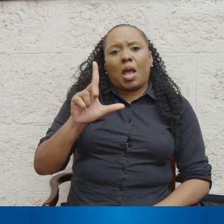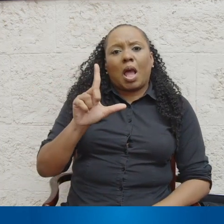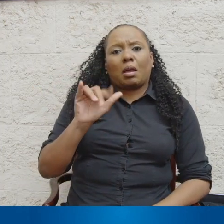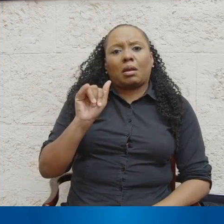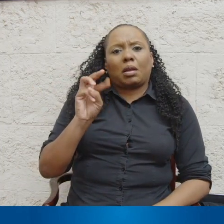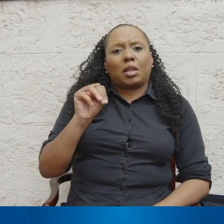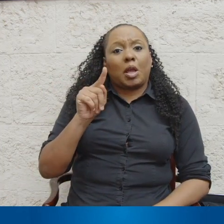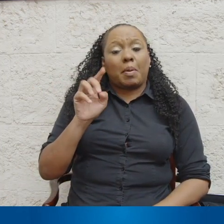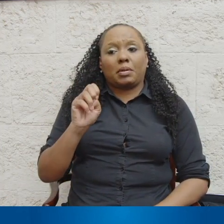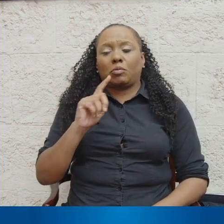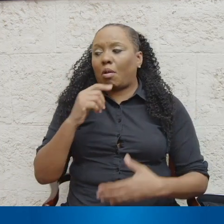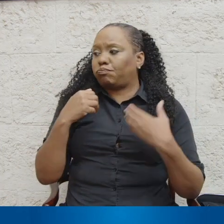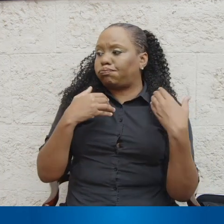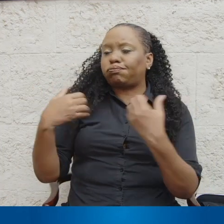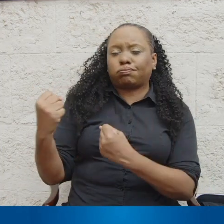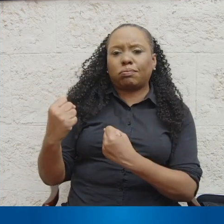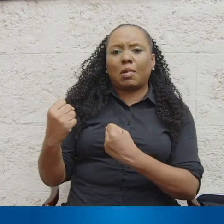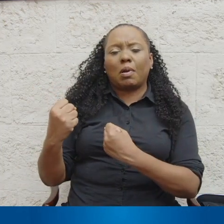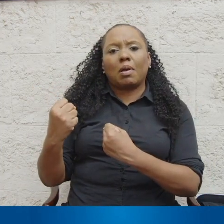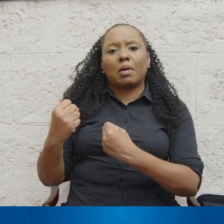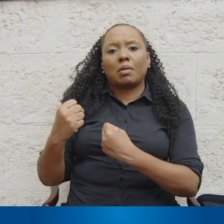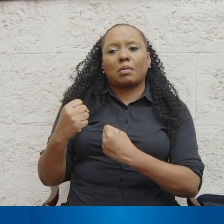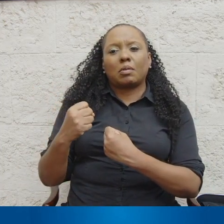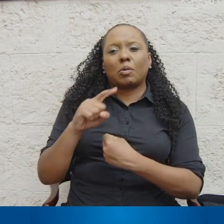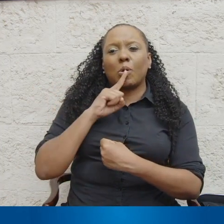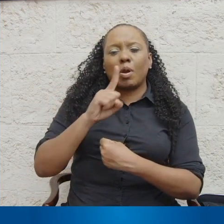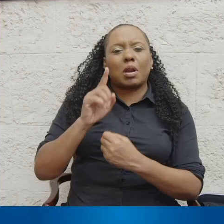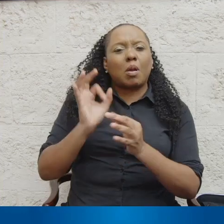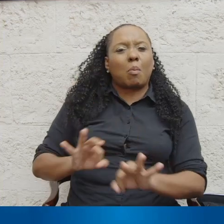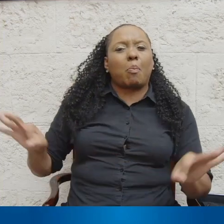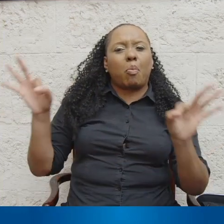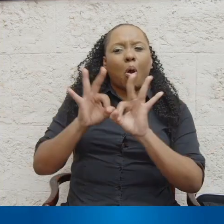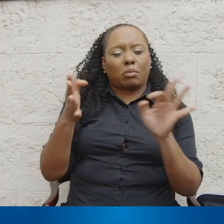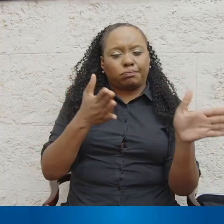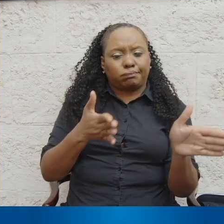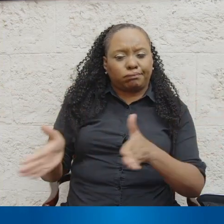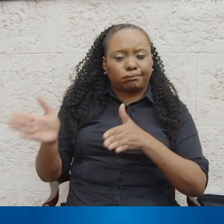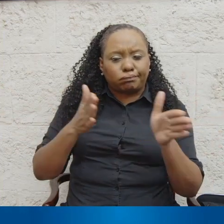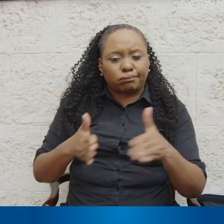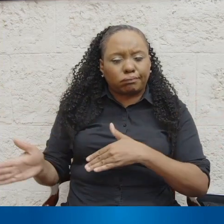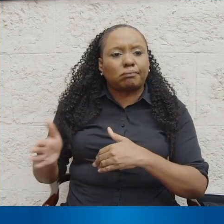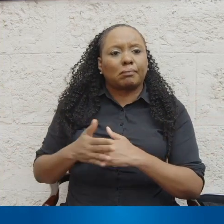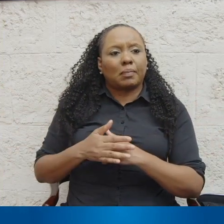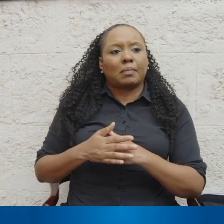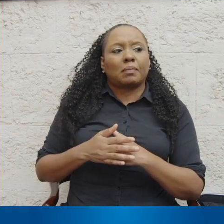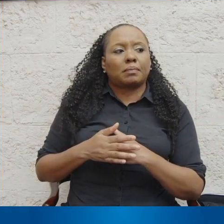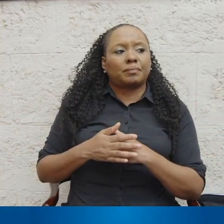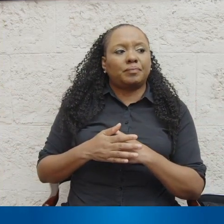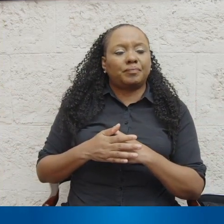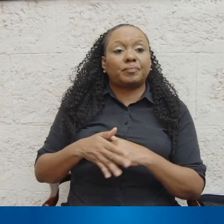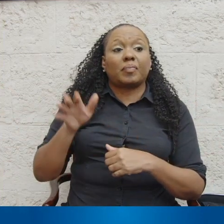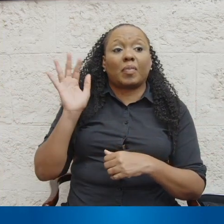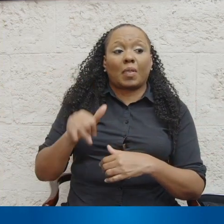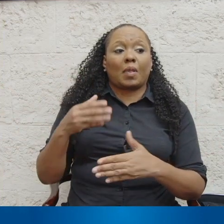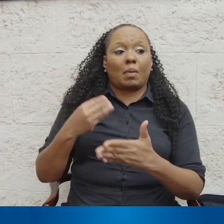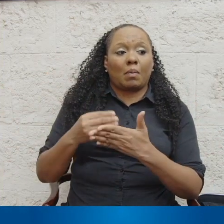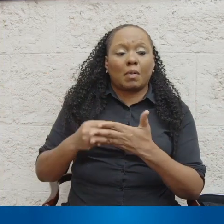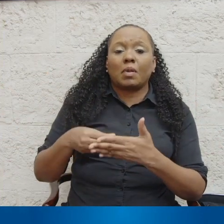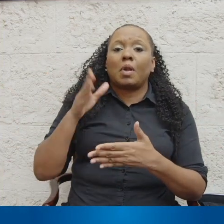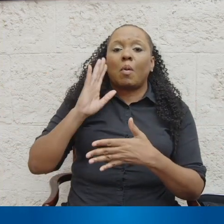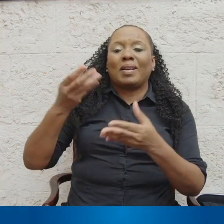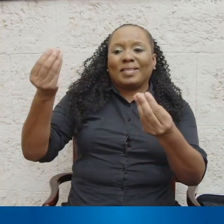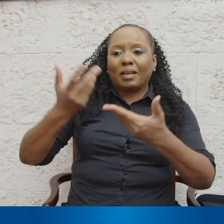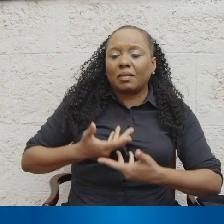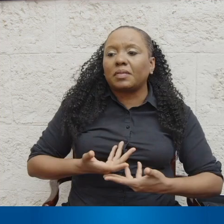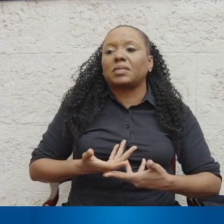that in a very, very strategic way, so that the GCF will provide, again, some resources for us to